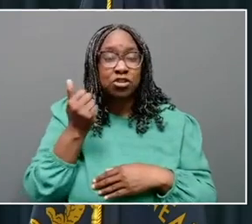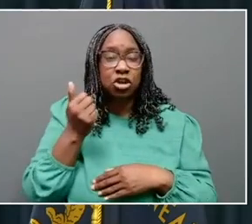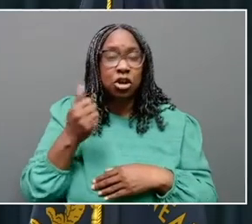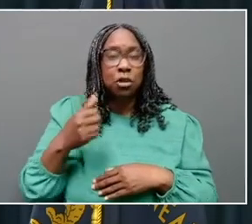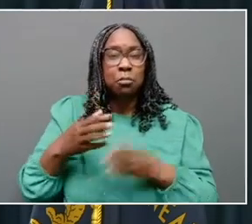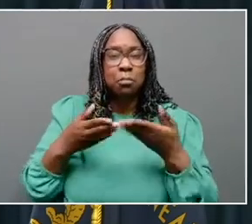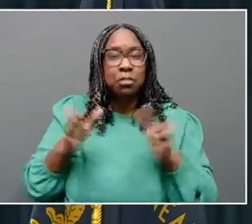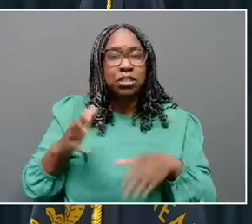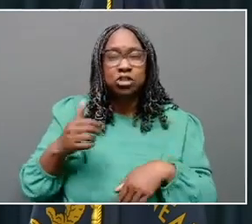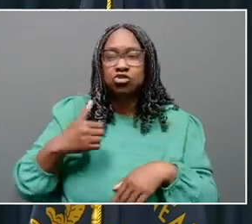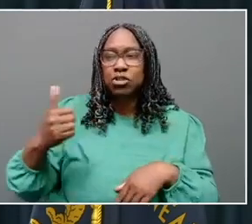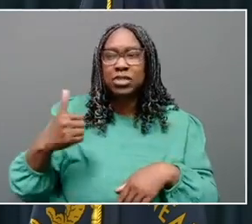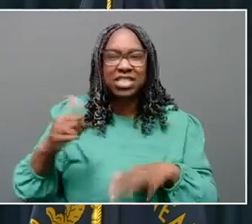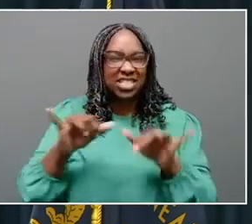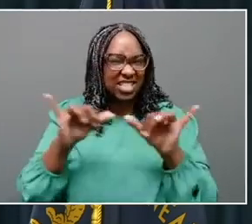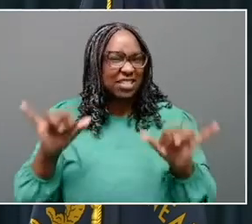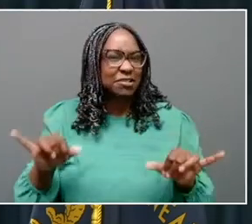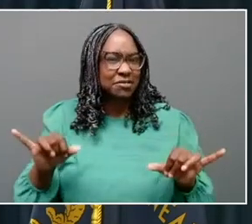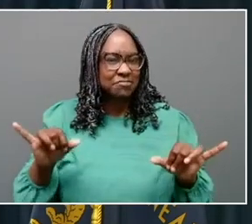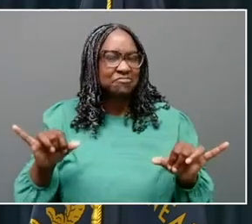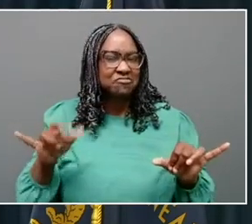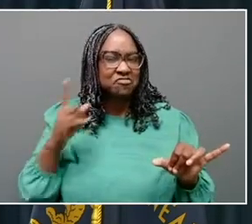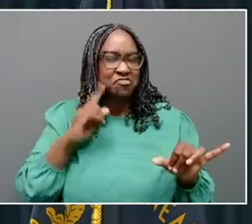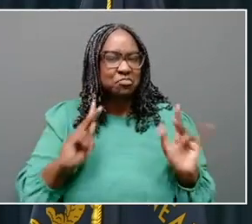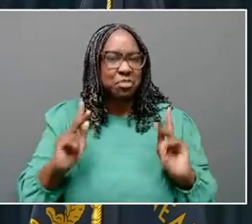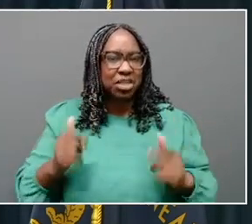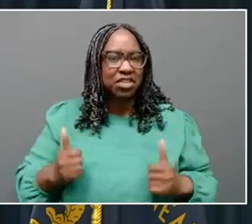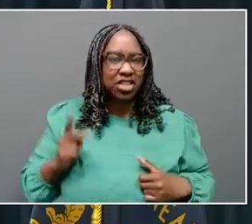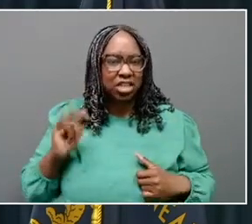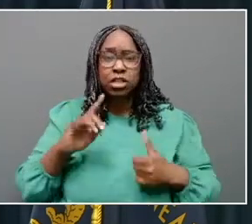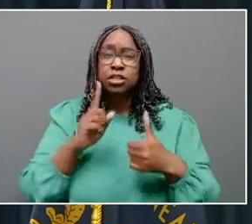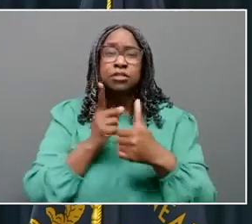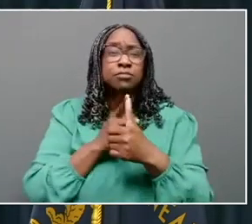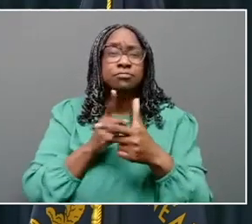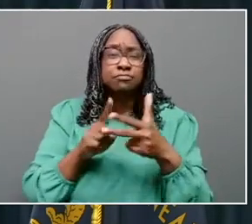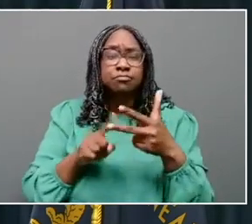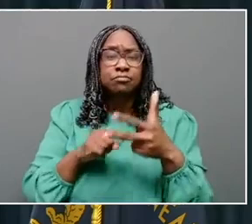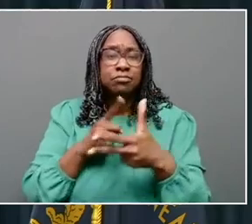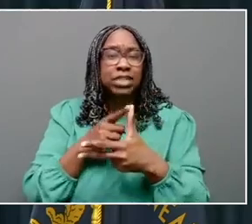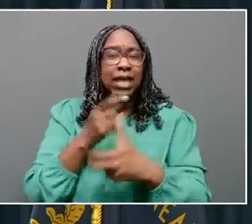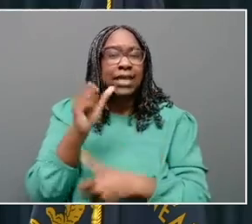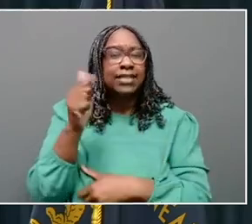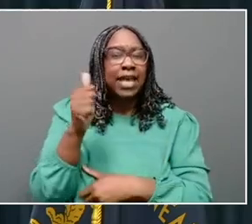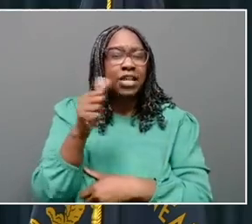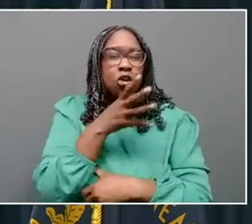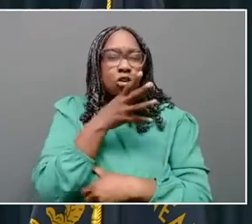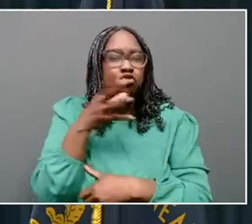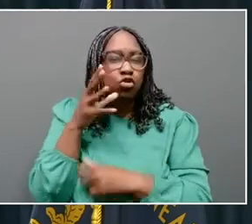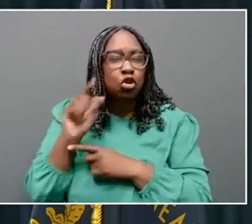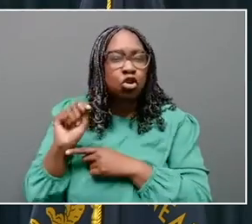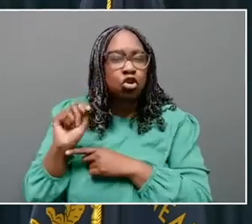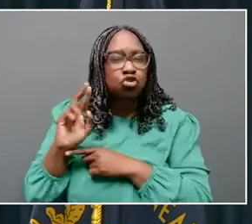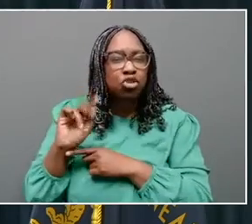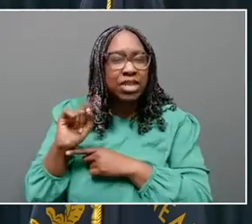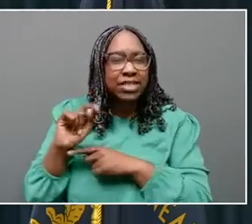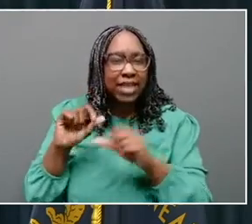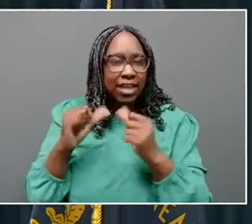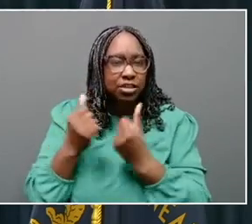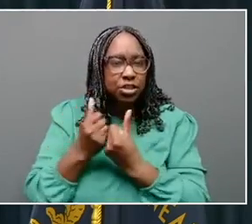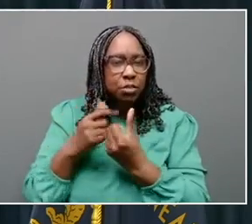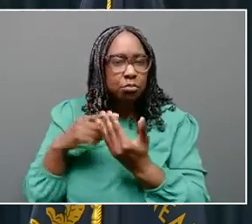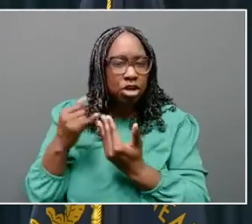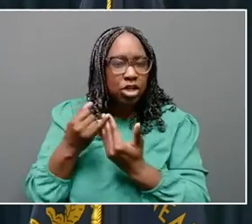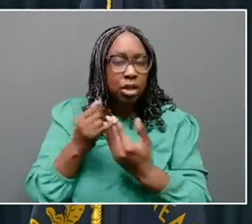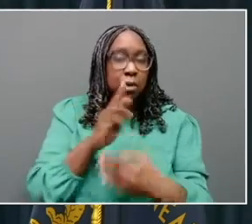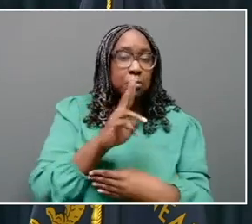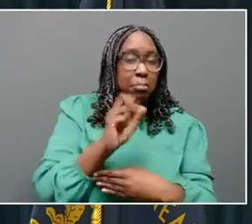all Kentuckians. The money will do three things. First, it's going to sponsor 10 rural transit agency projects that modernize bus and van fleets